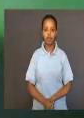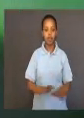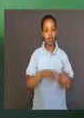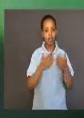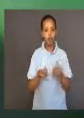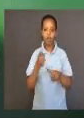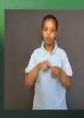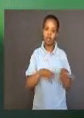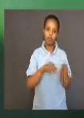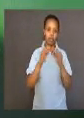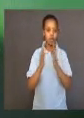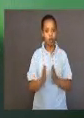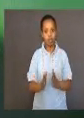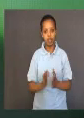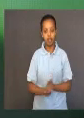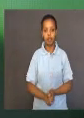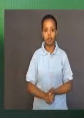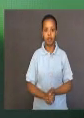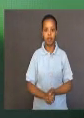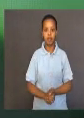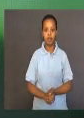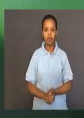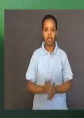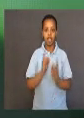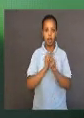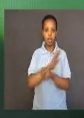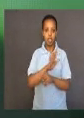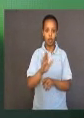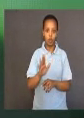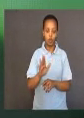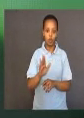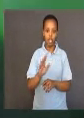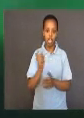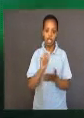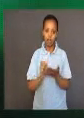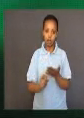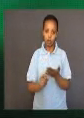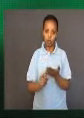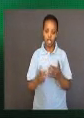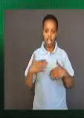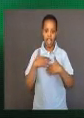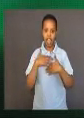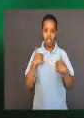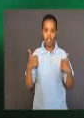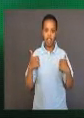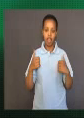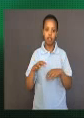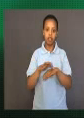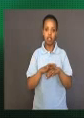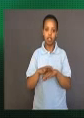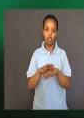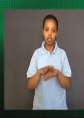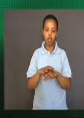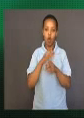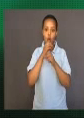Welcome back, students. If you wrote down young Earth,